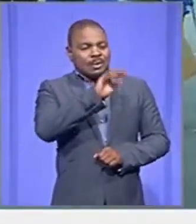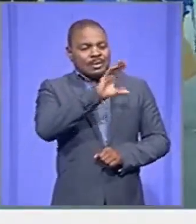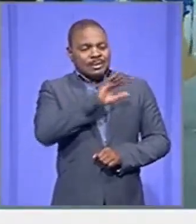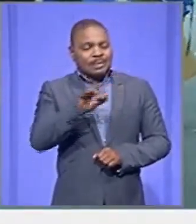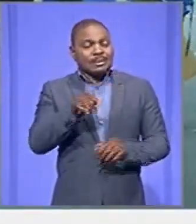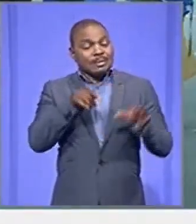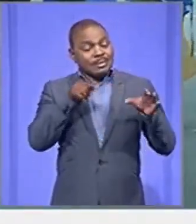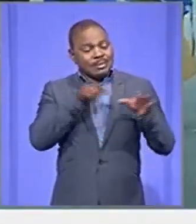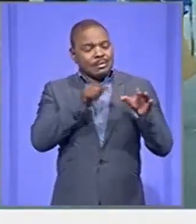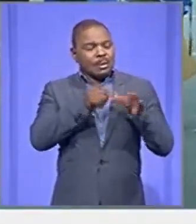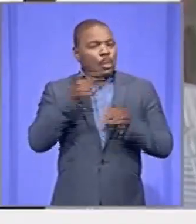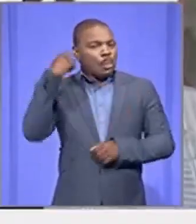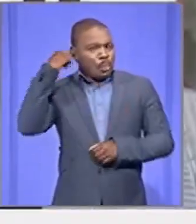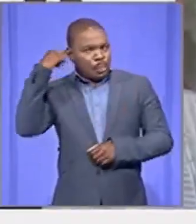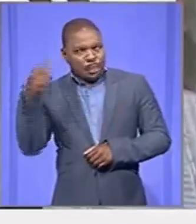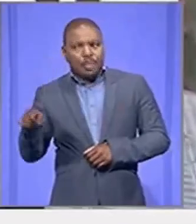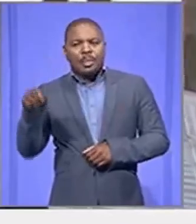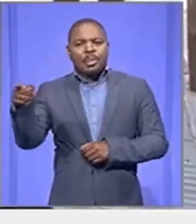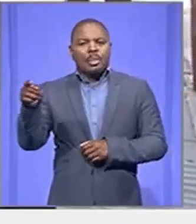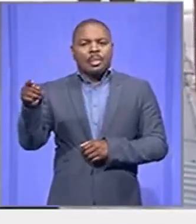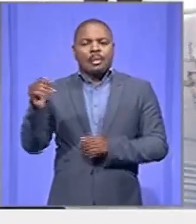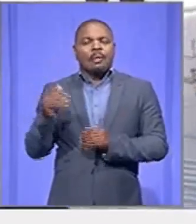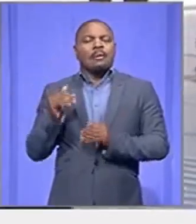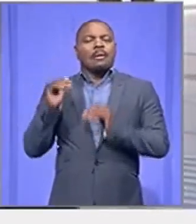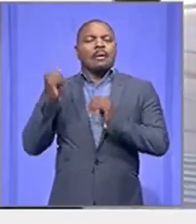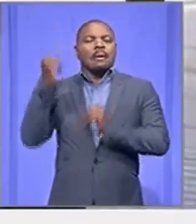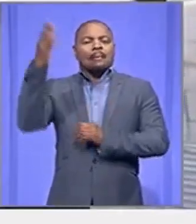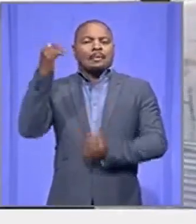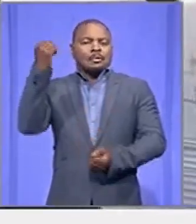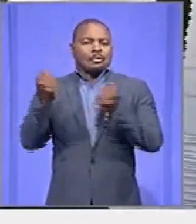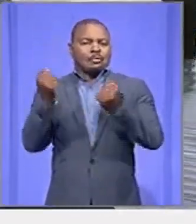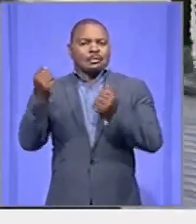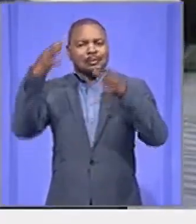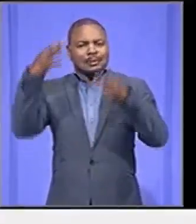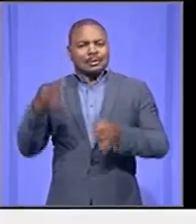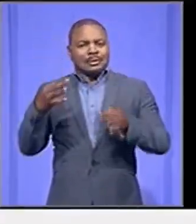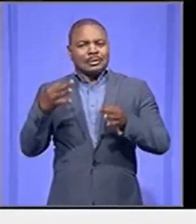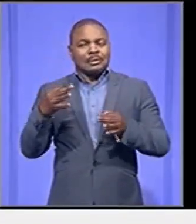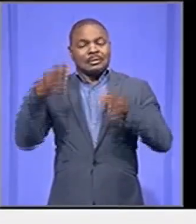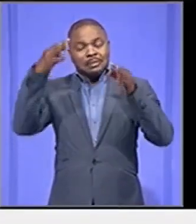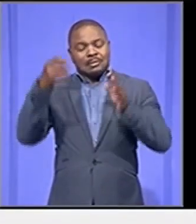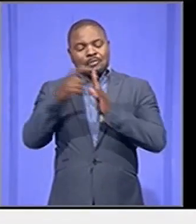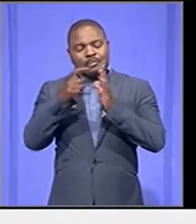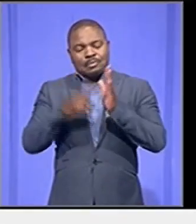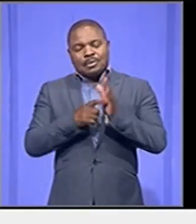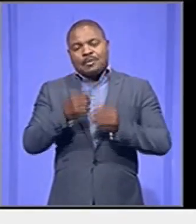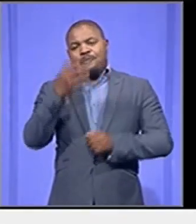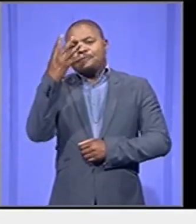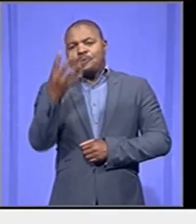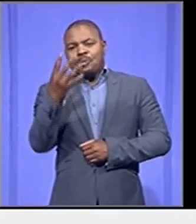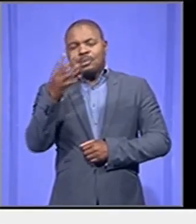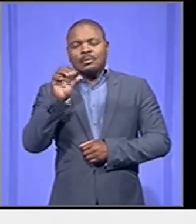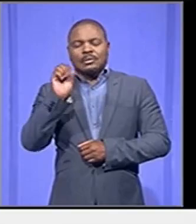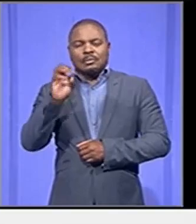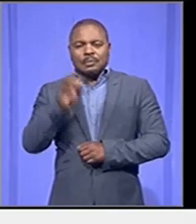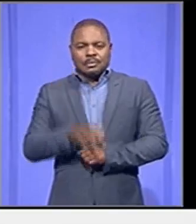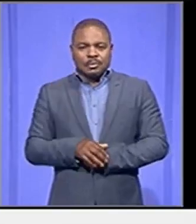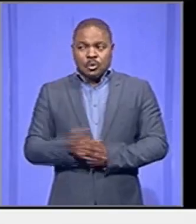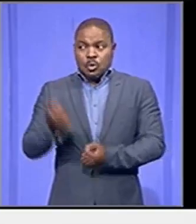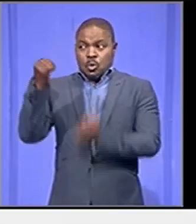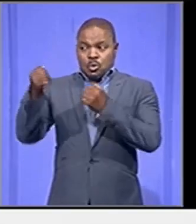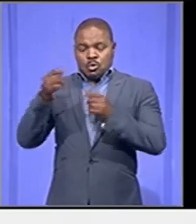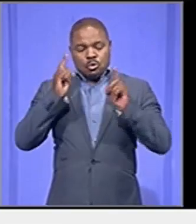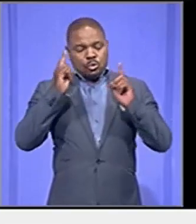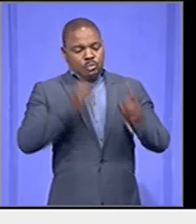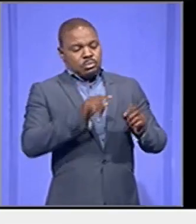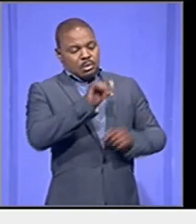contempt of the order issued by the Supreme Court of Appeal on the 4th of September. The court ordered that the ANC must